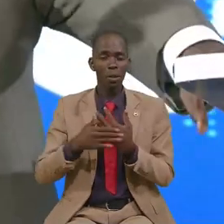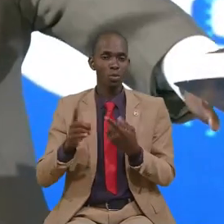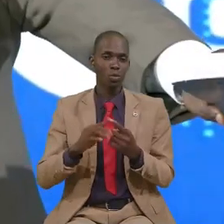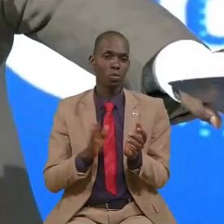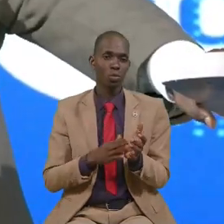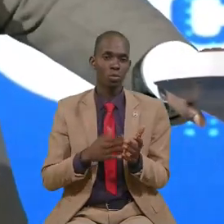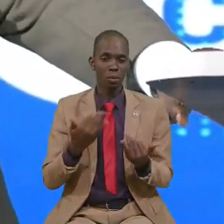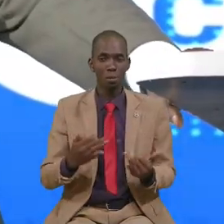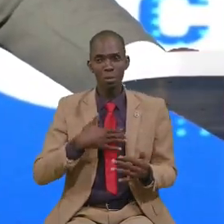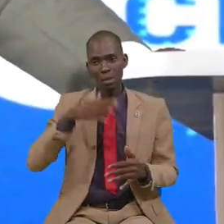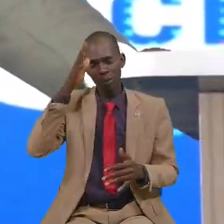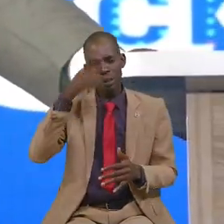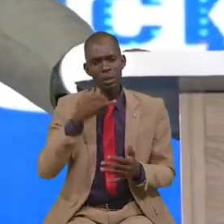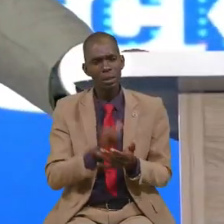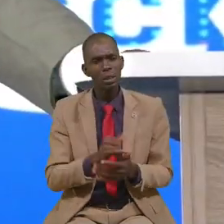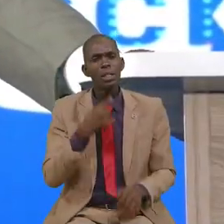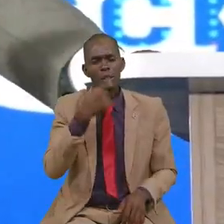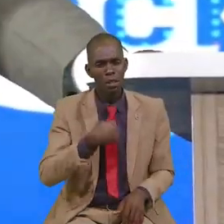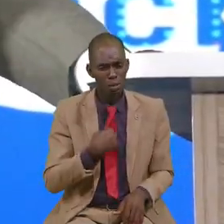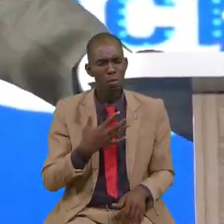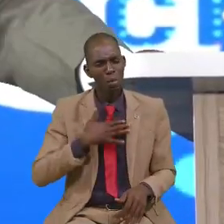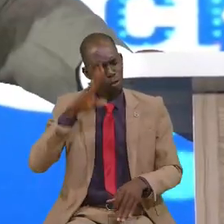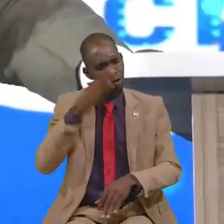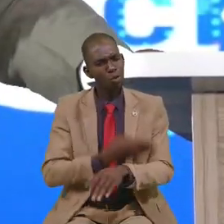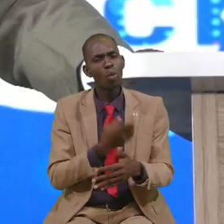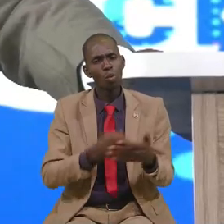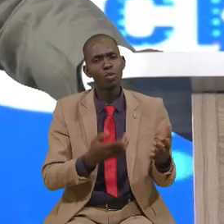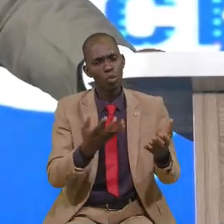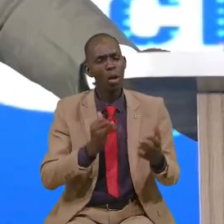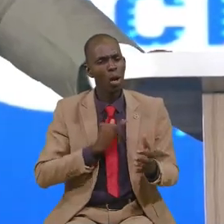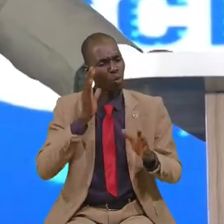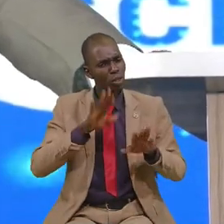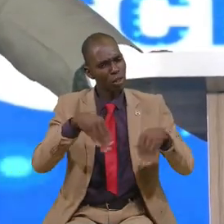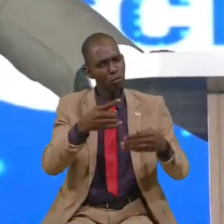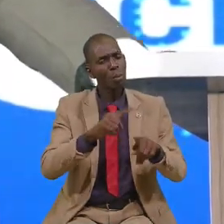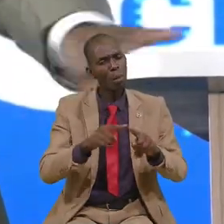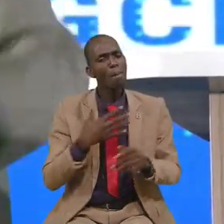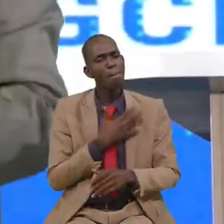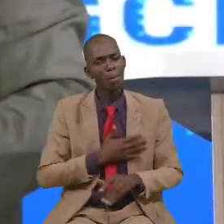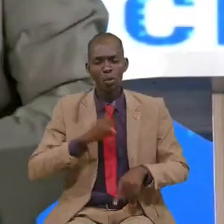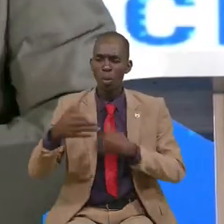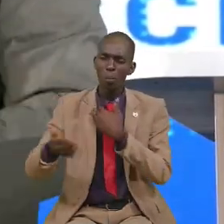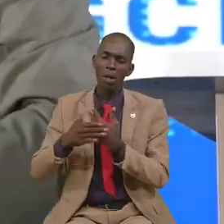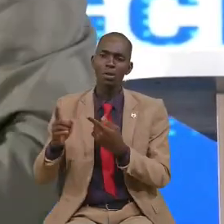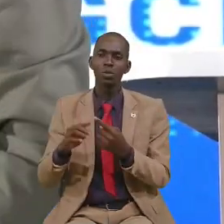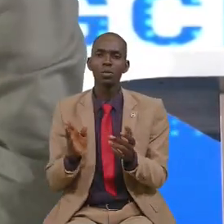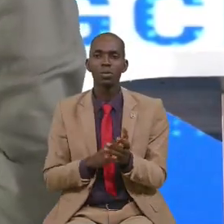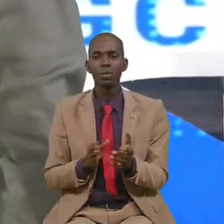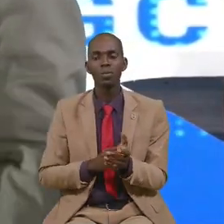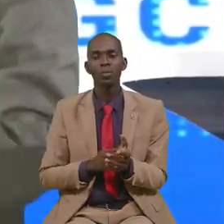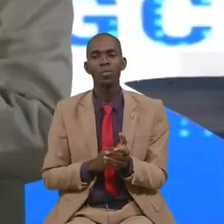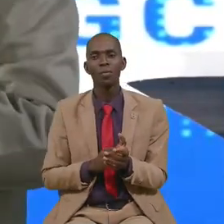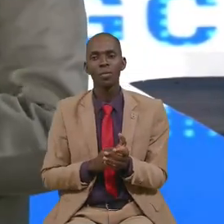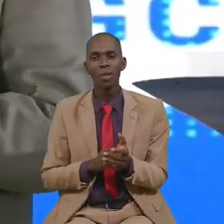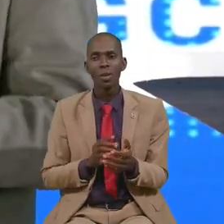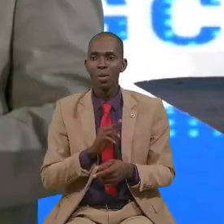tell me what you want, I'll give you, but please go back to school. When I saw he